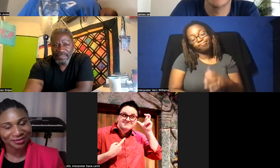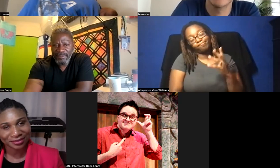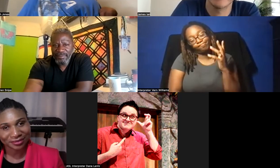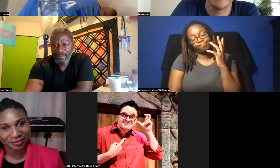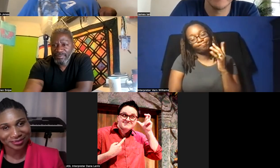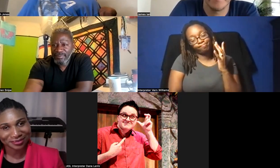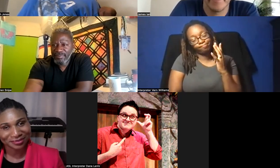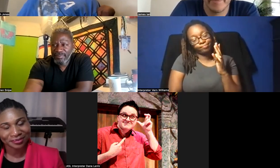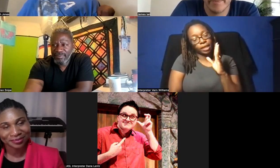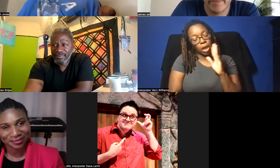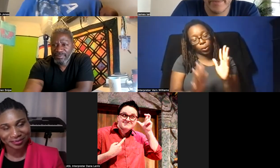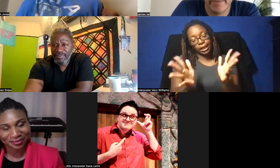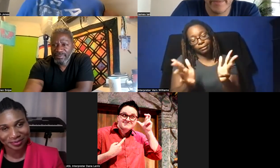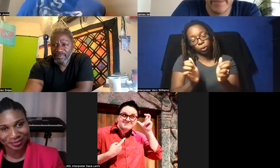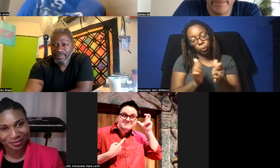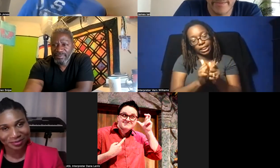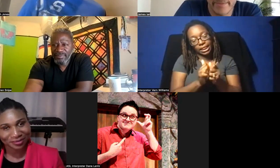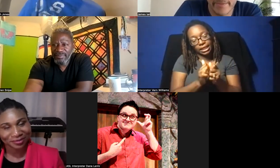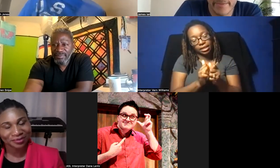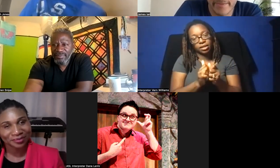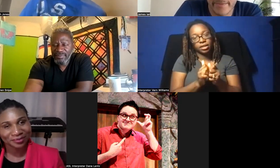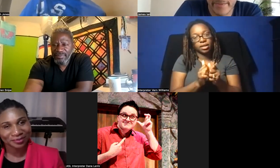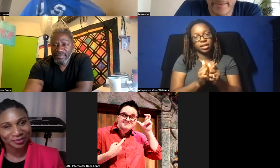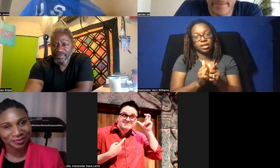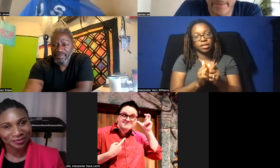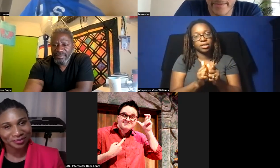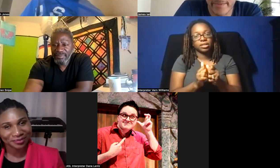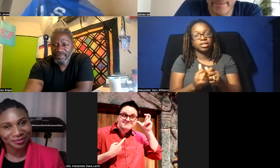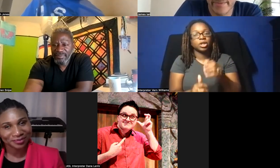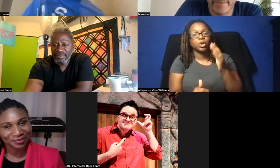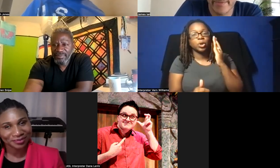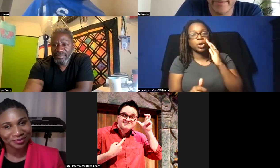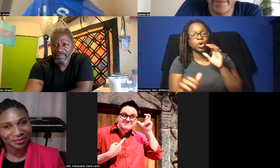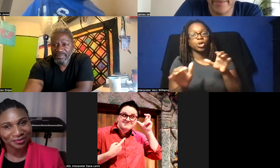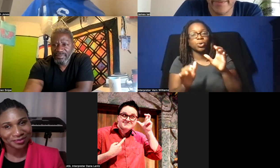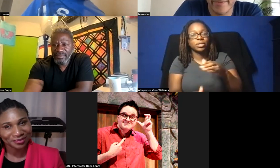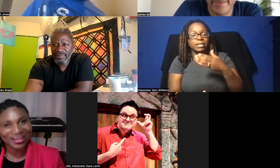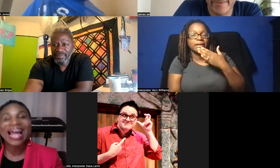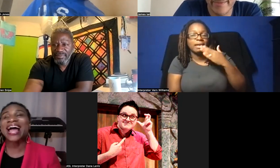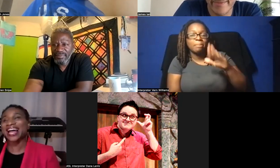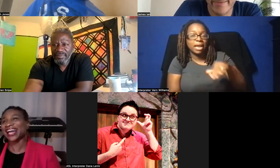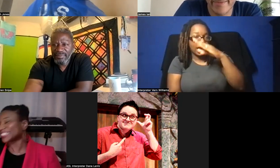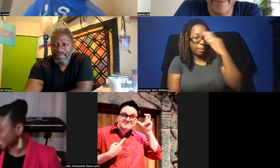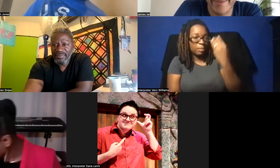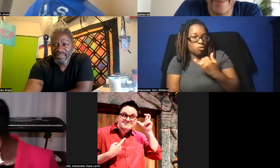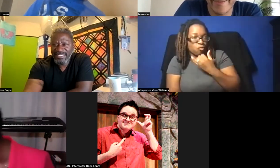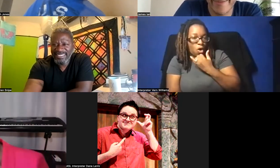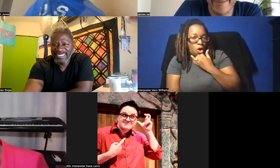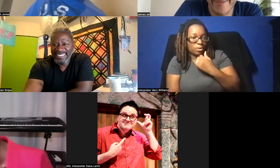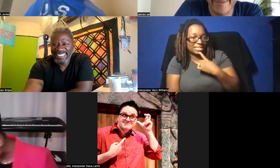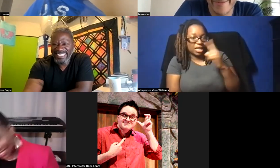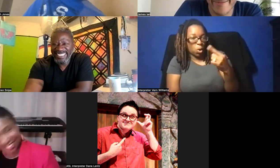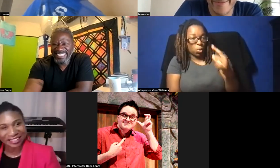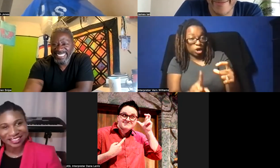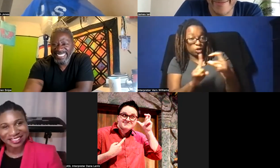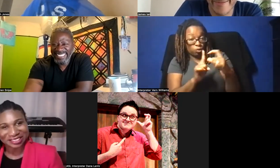I would leave you with is you did Black people wrong by saying you can only say 3 words, right? So I just want to put